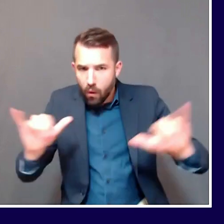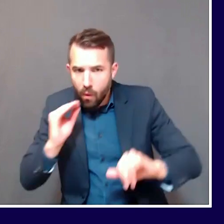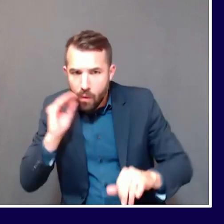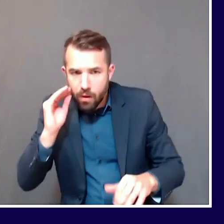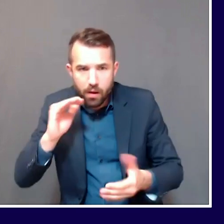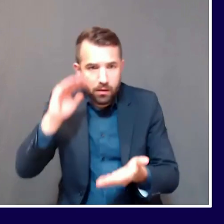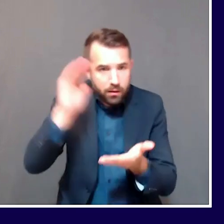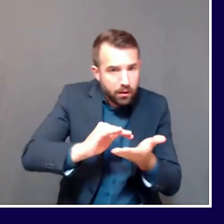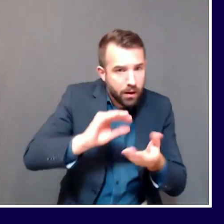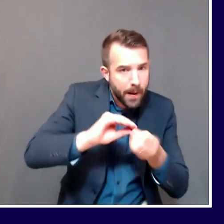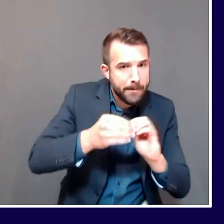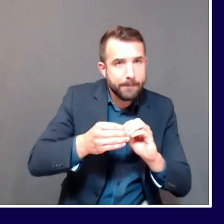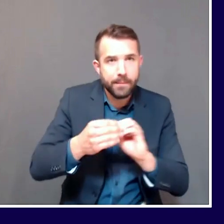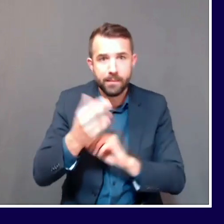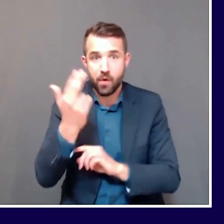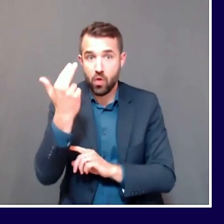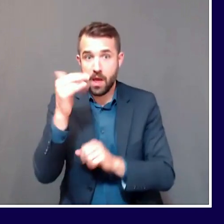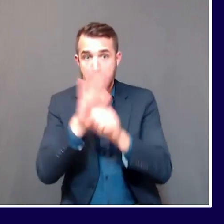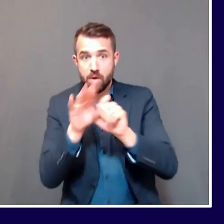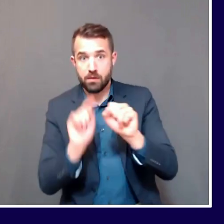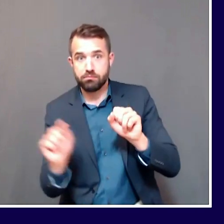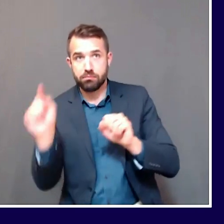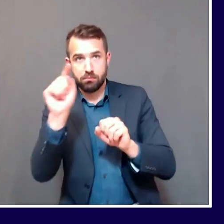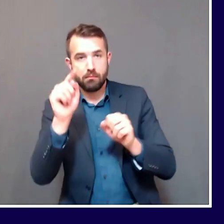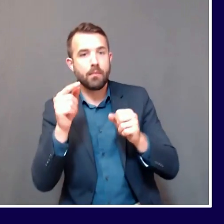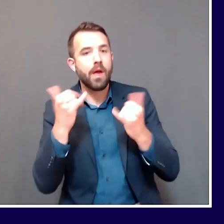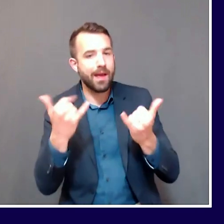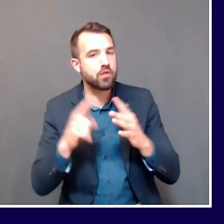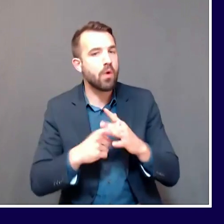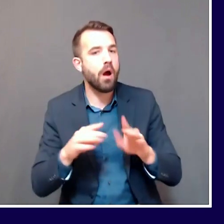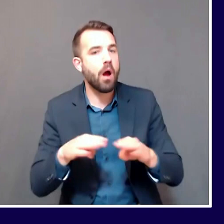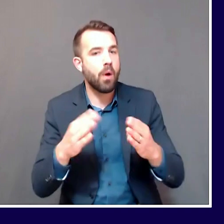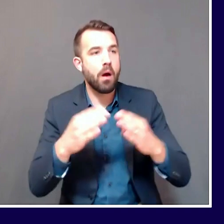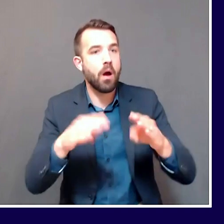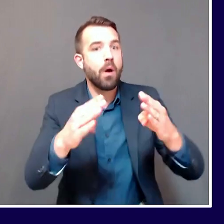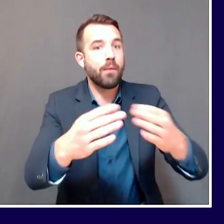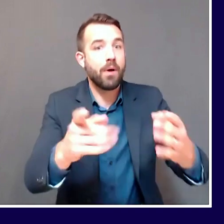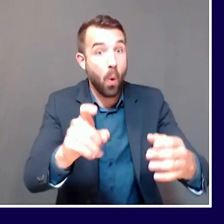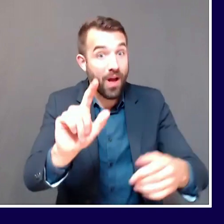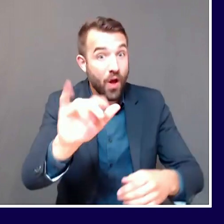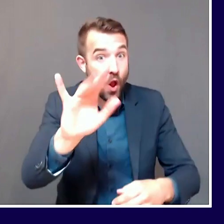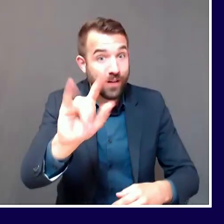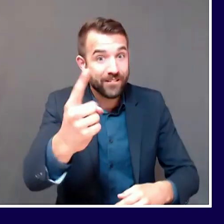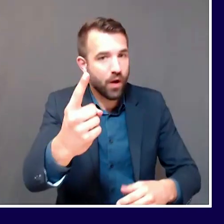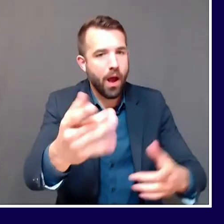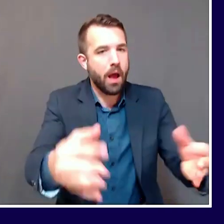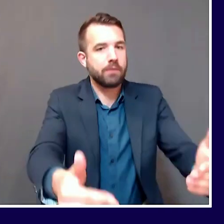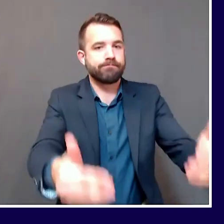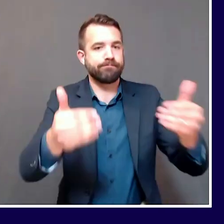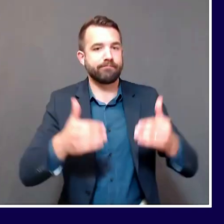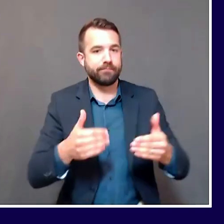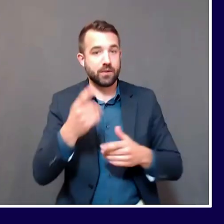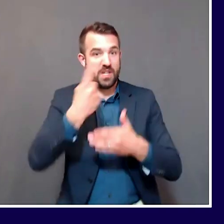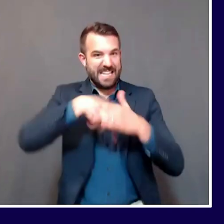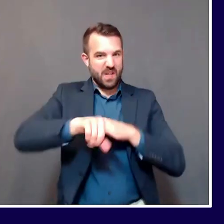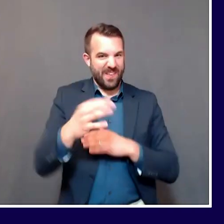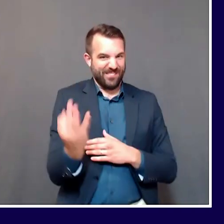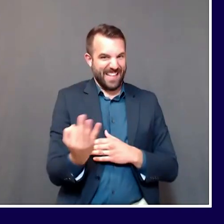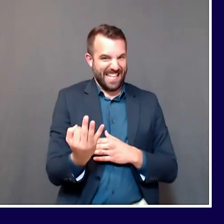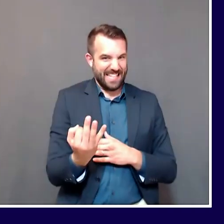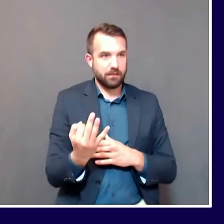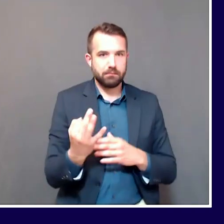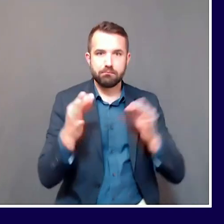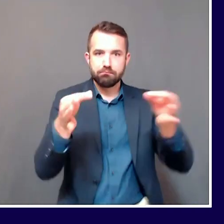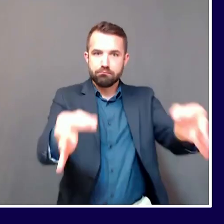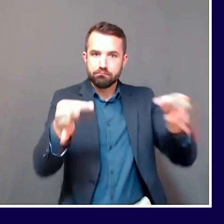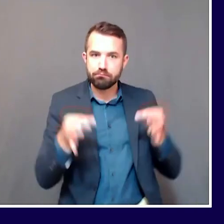13 counties where we've had demonstrable success in containing the spread of COVID-19. Again, we'll assess it, and